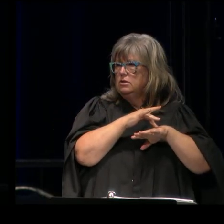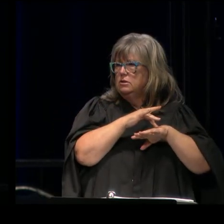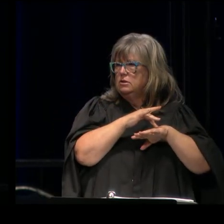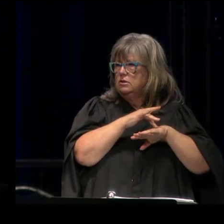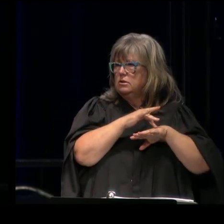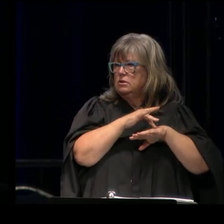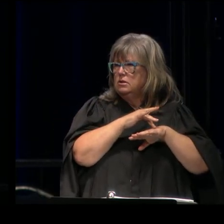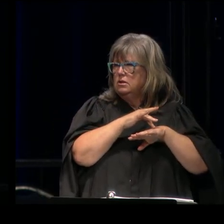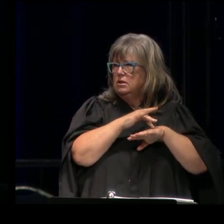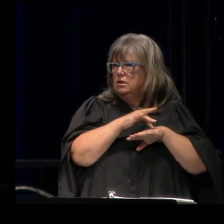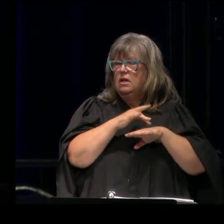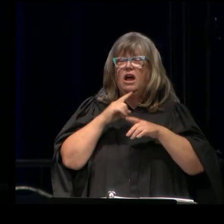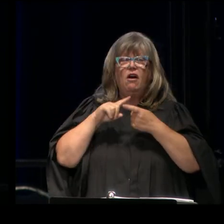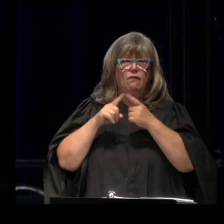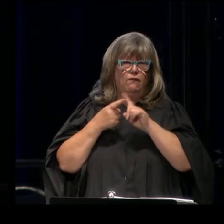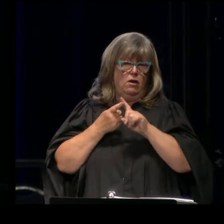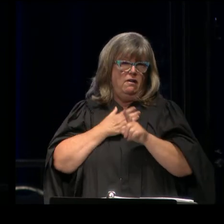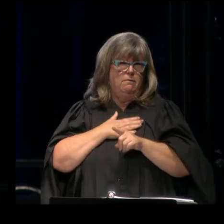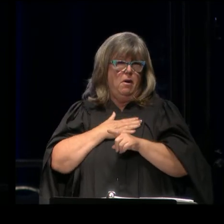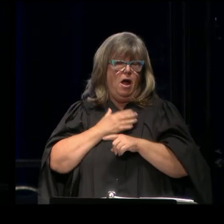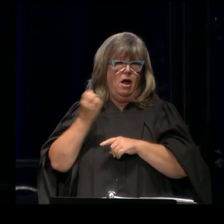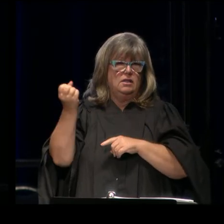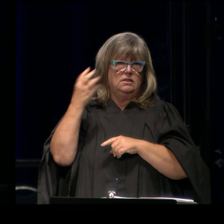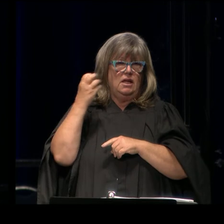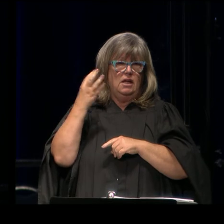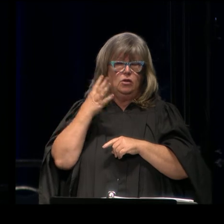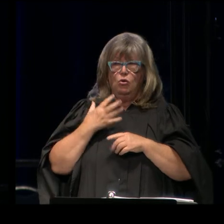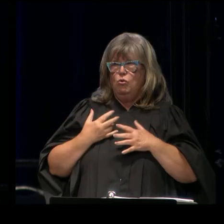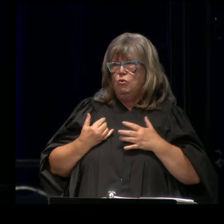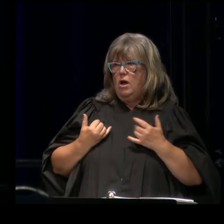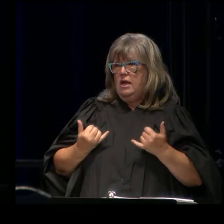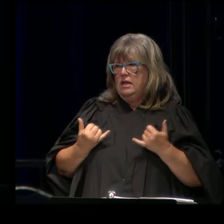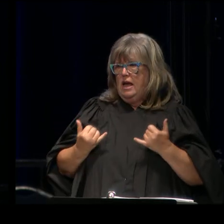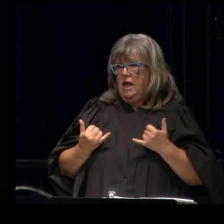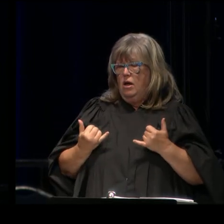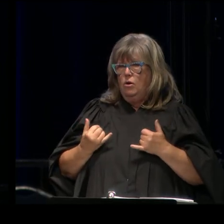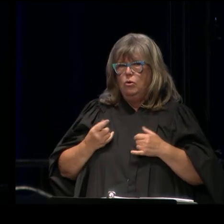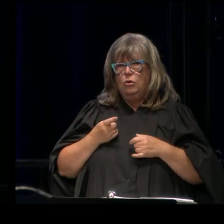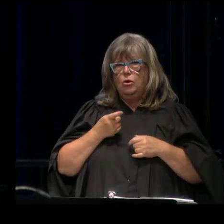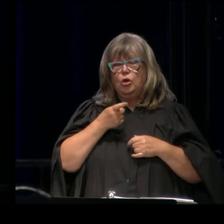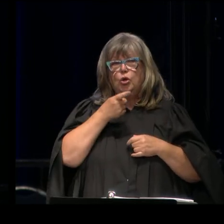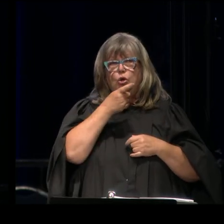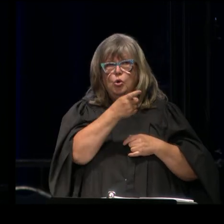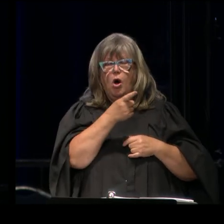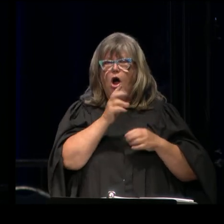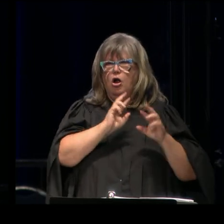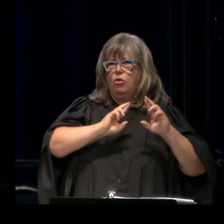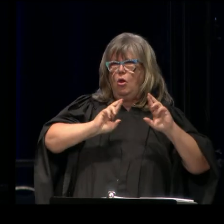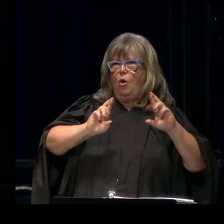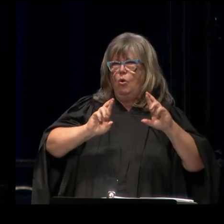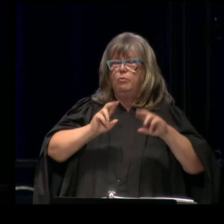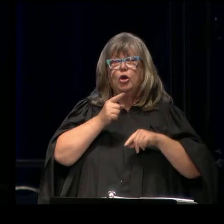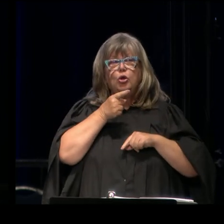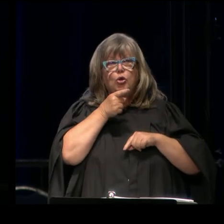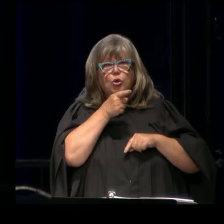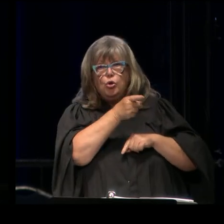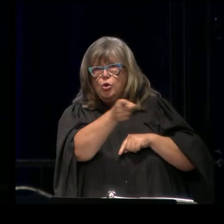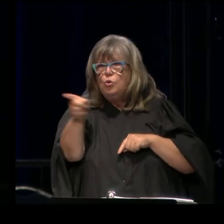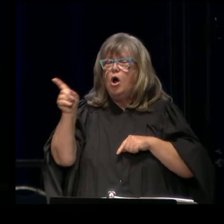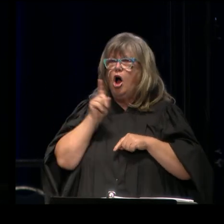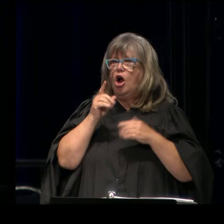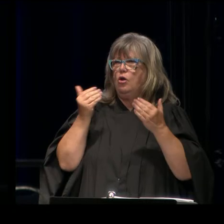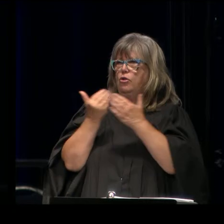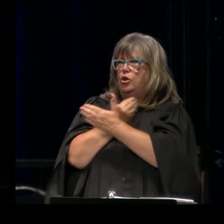a friend of mine said, right now, you are the hope, and you are the new blood, and you are the